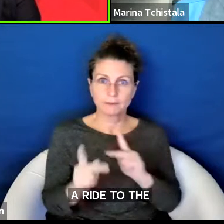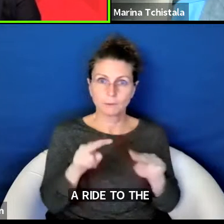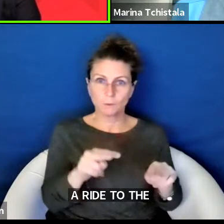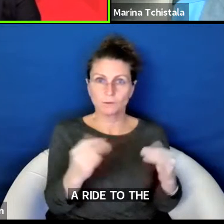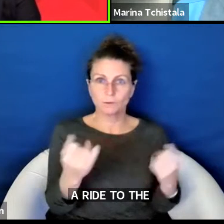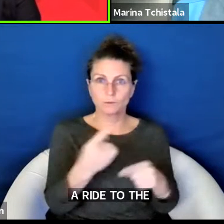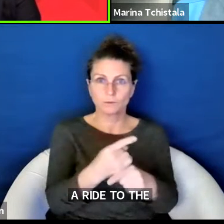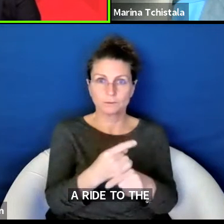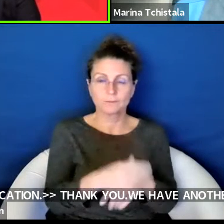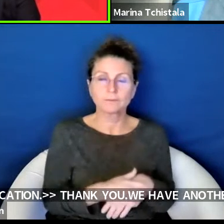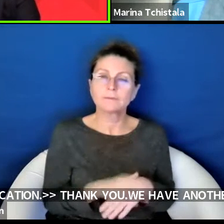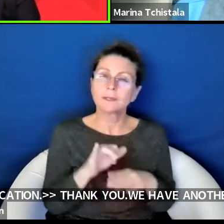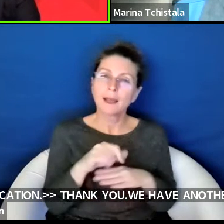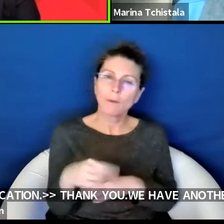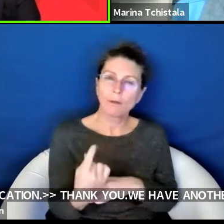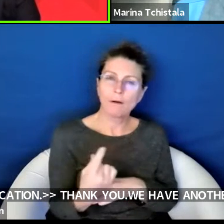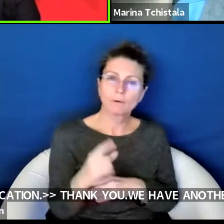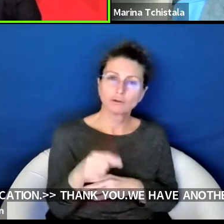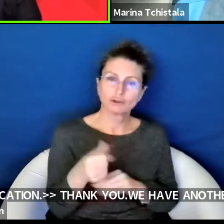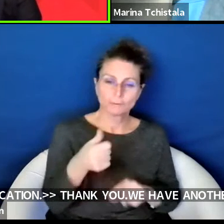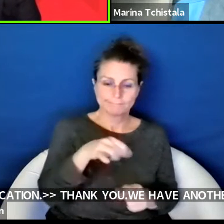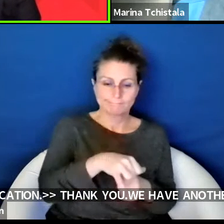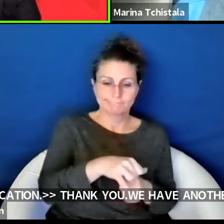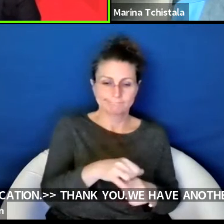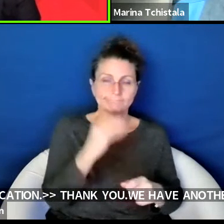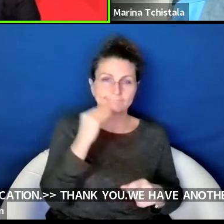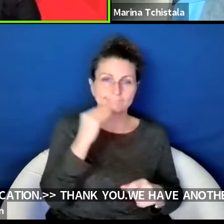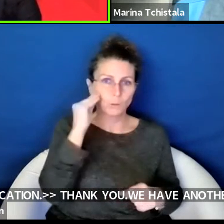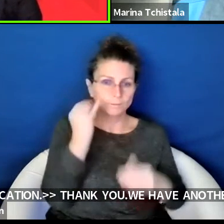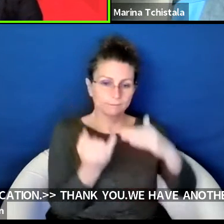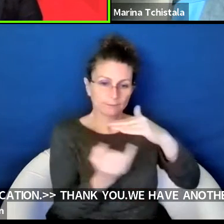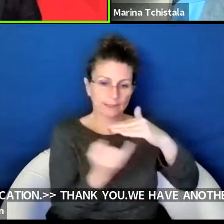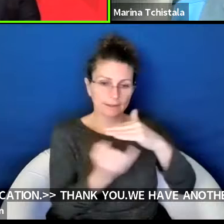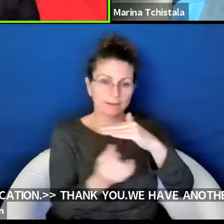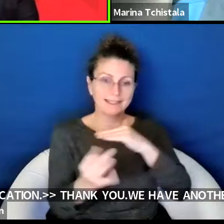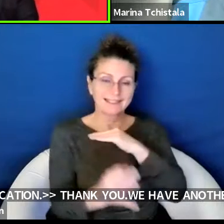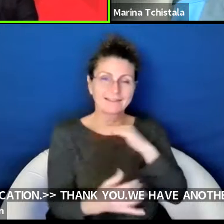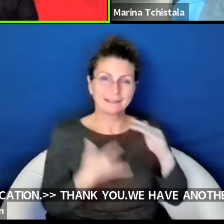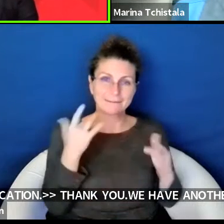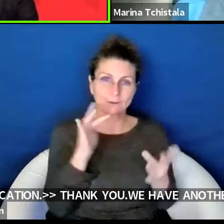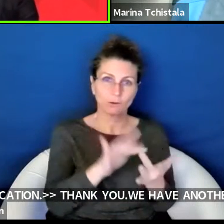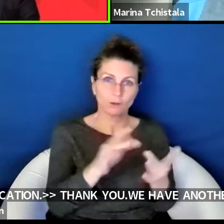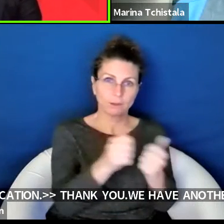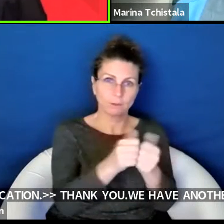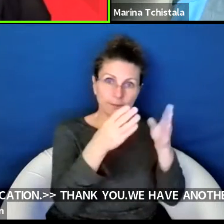someone self-isolate if they think they may have come in contact with someone?